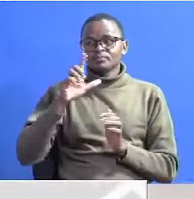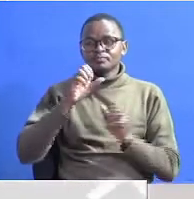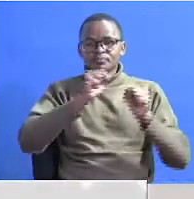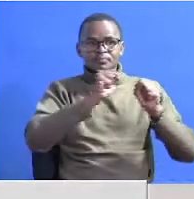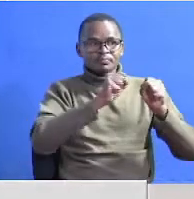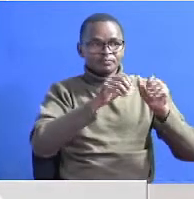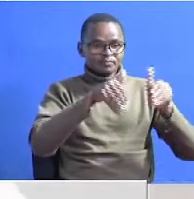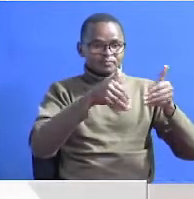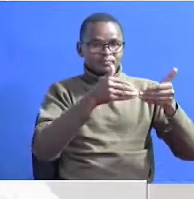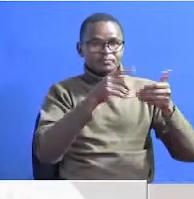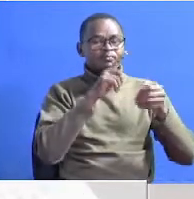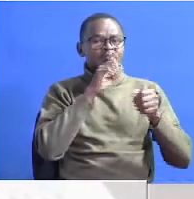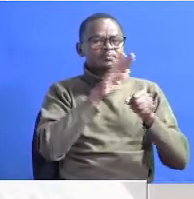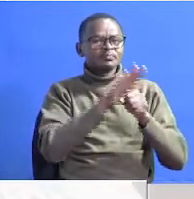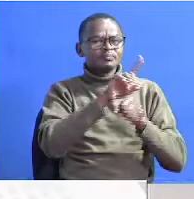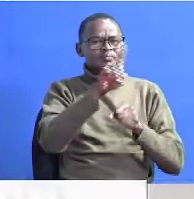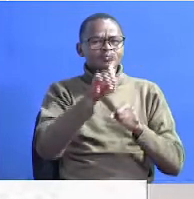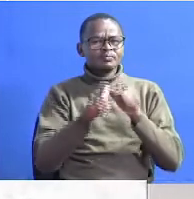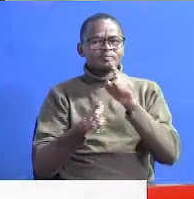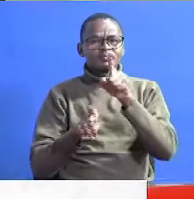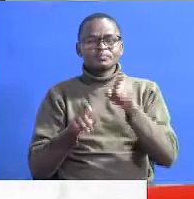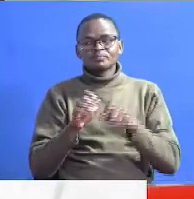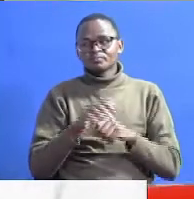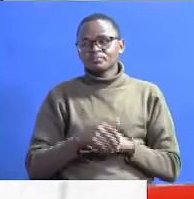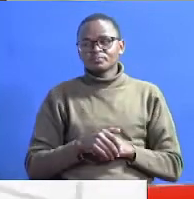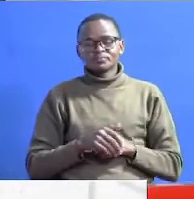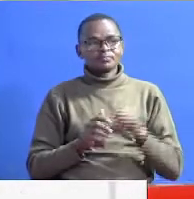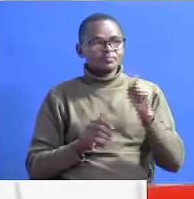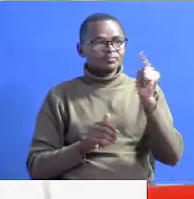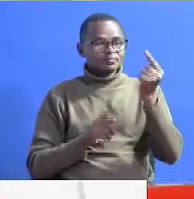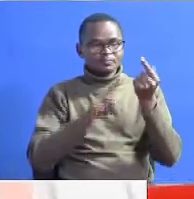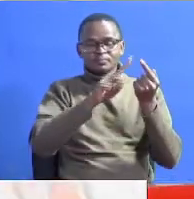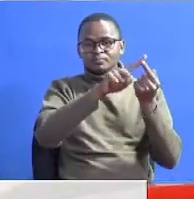to deliver all these promises? One,